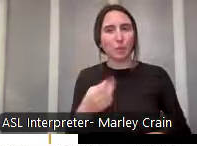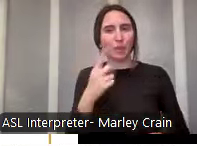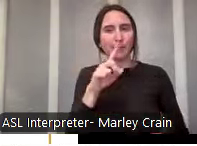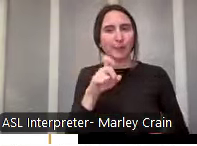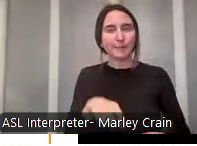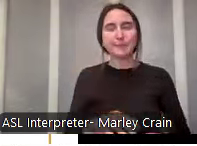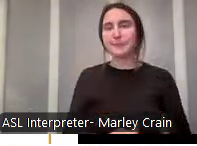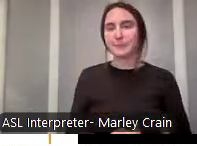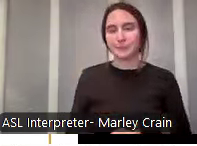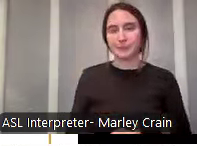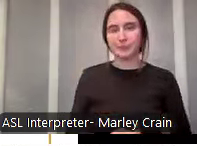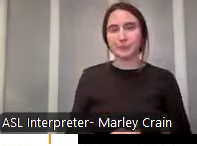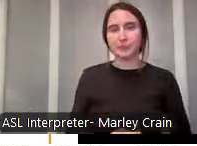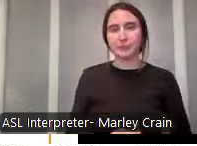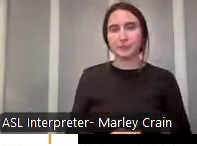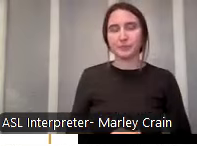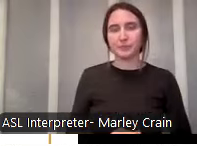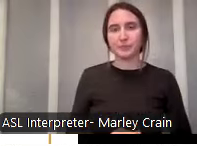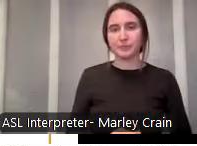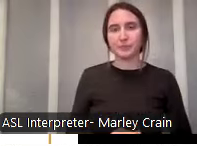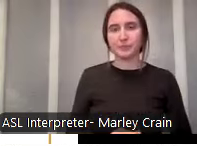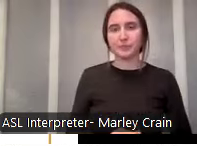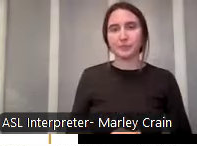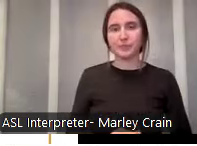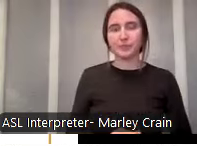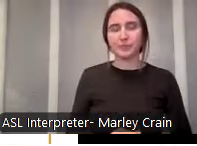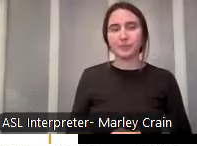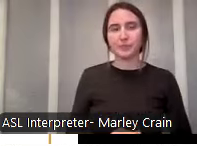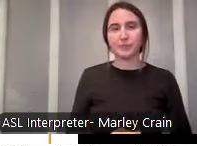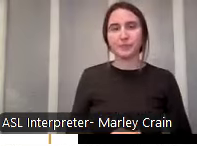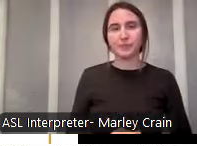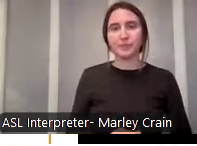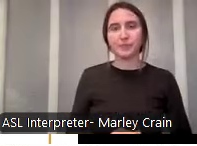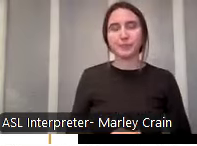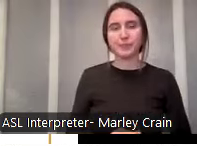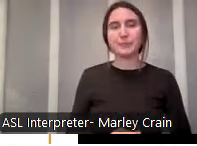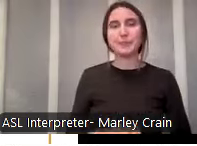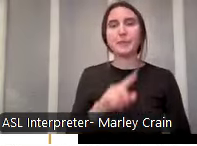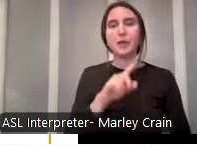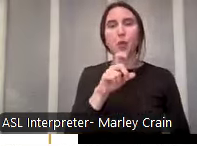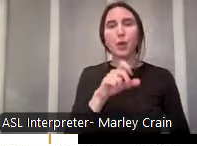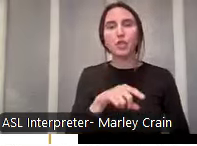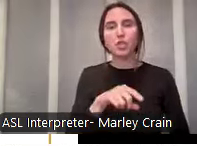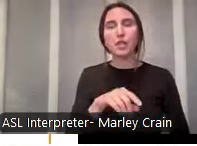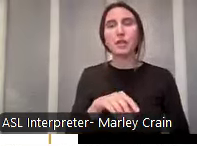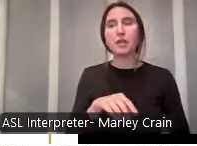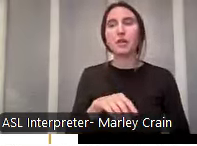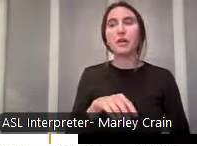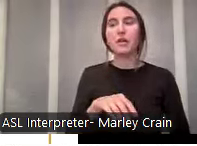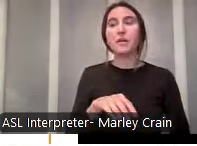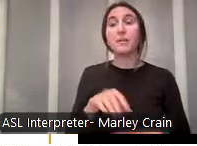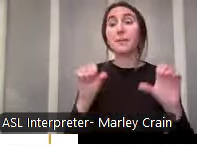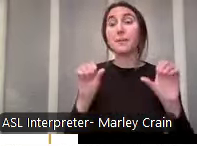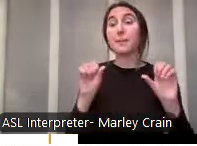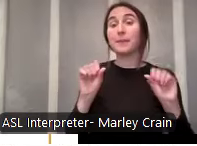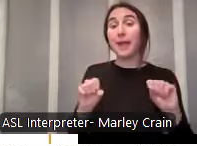that we got that I think might be helpful to answer live. So the Okay. question is, can I find out my child's route by